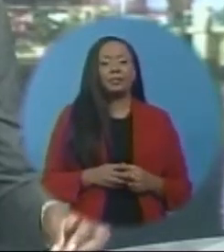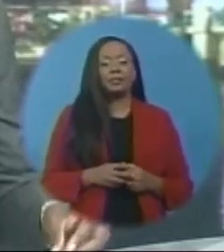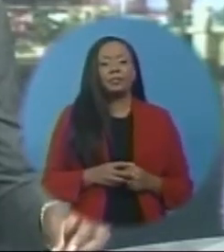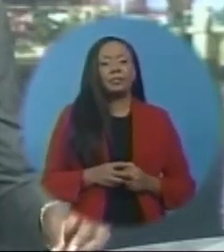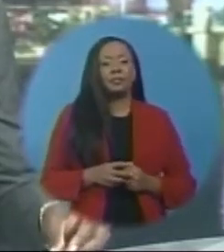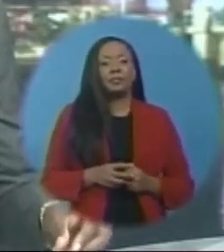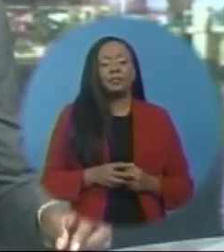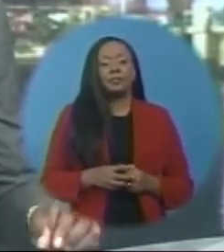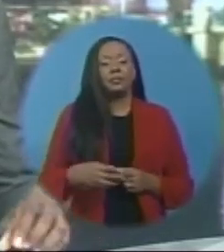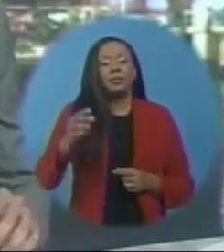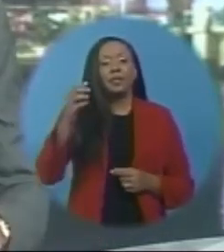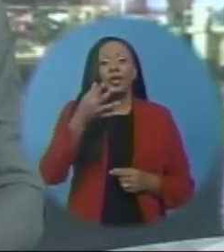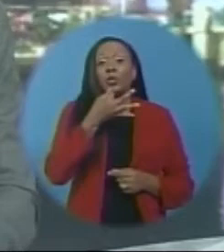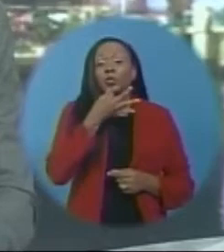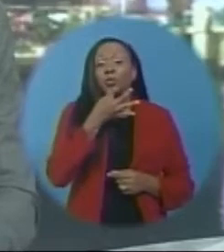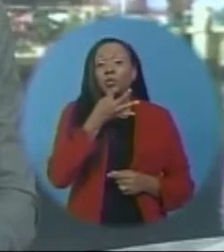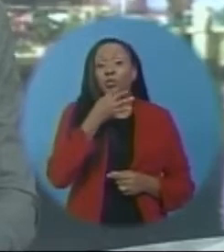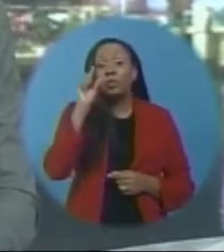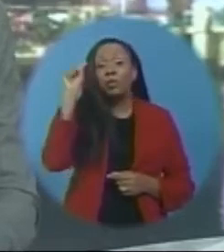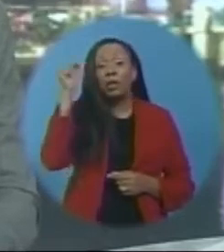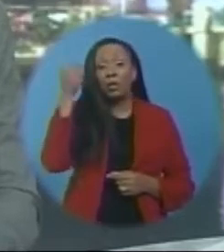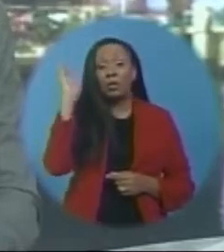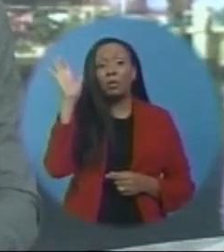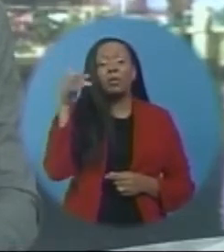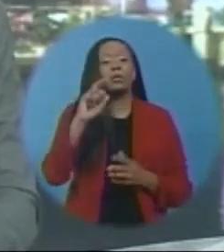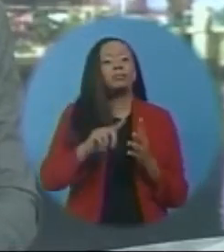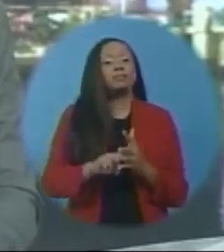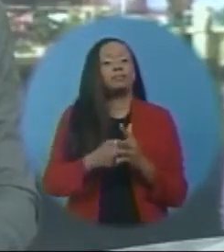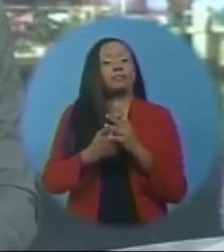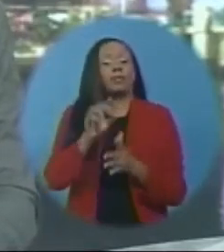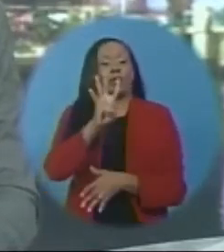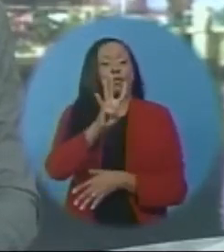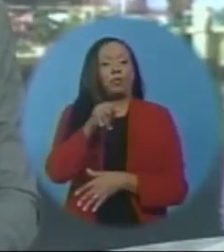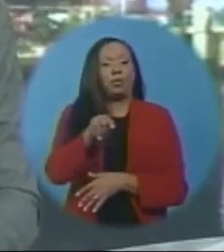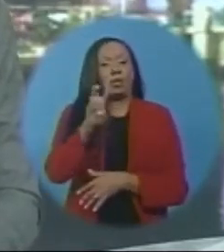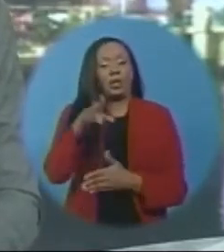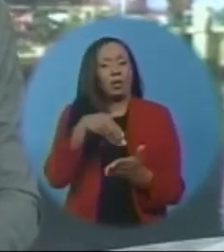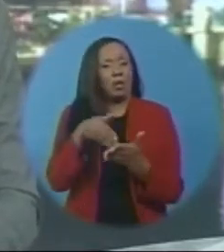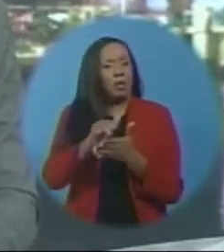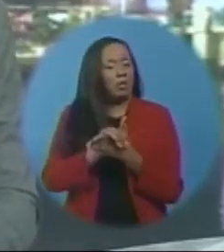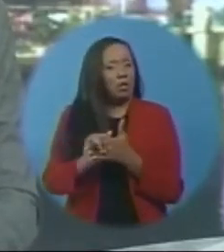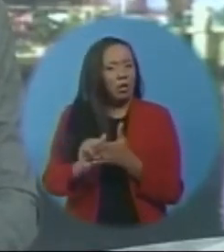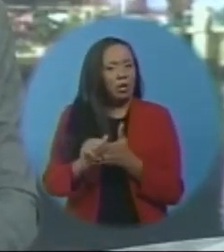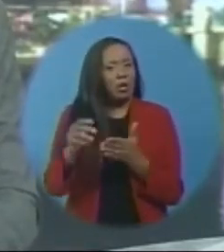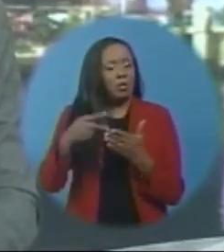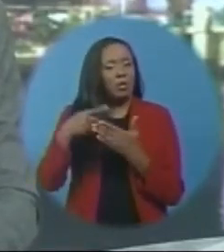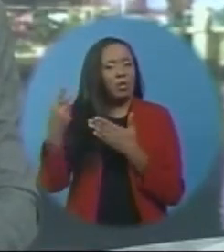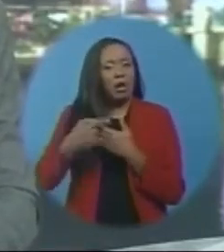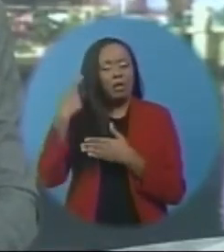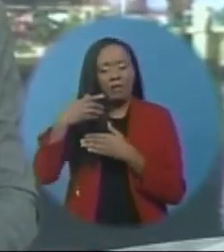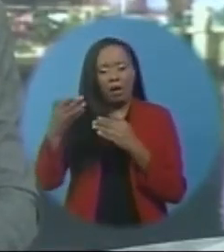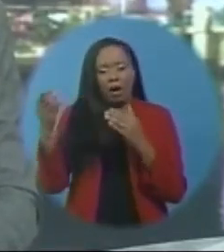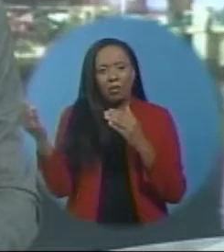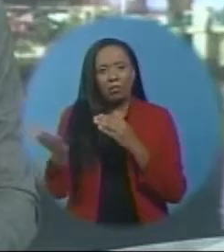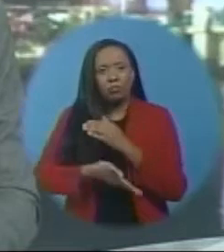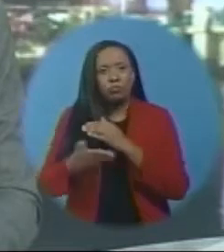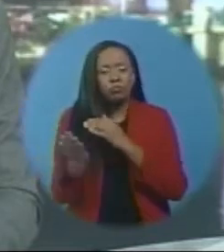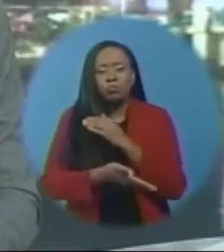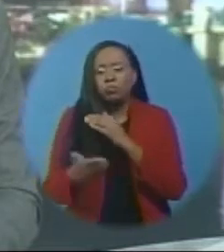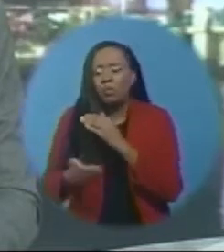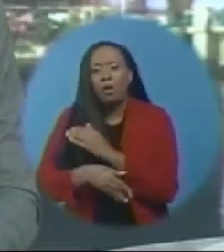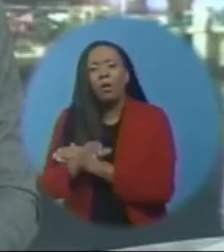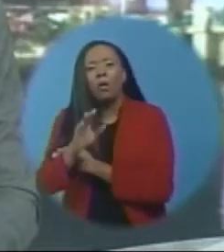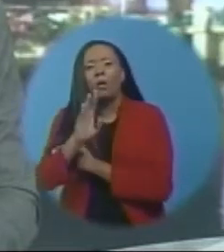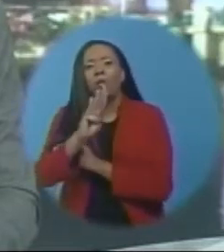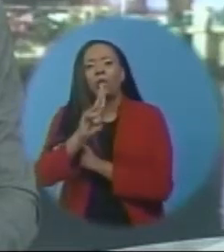Government will soon be embarking on a $4.6 million debushing program undertaken through the Ministry of Health.